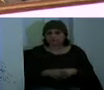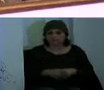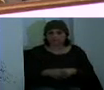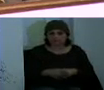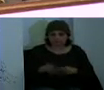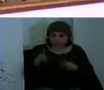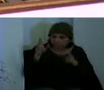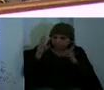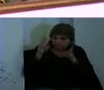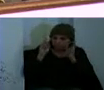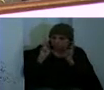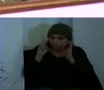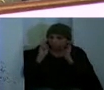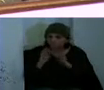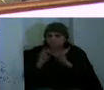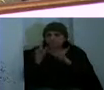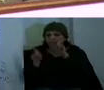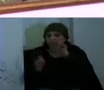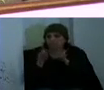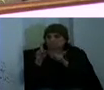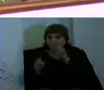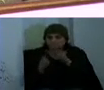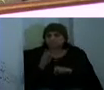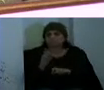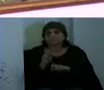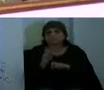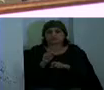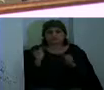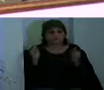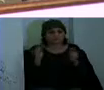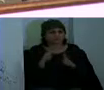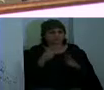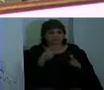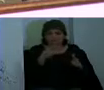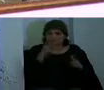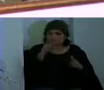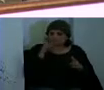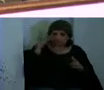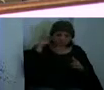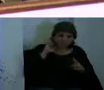who heard him were amazed and